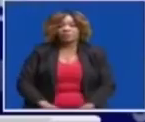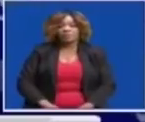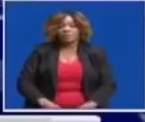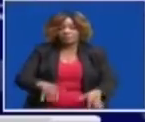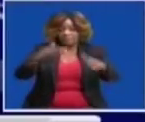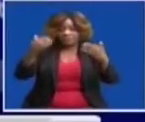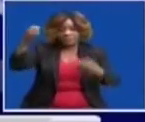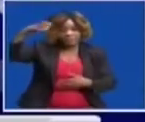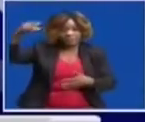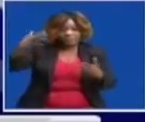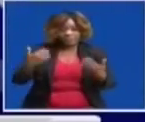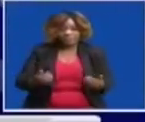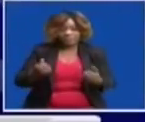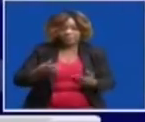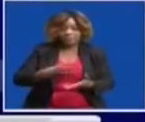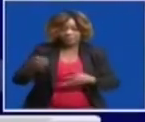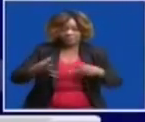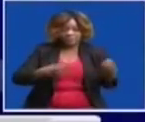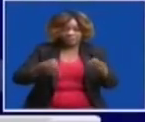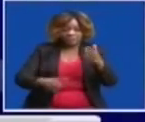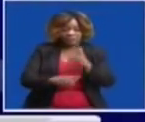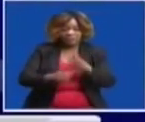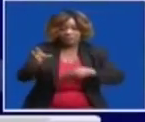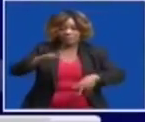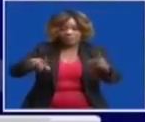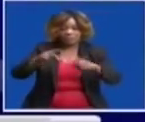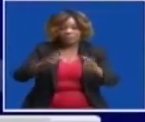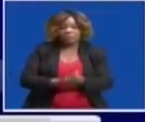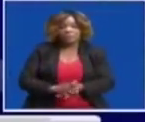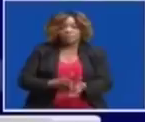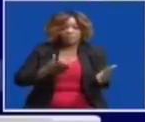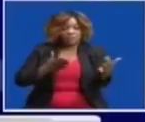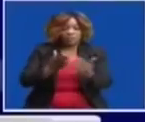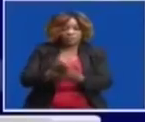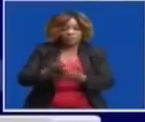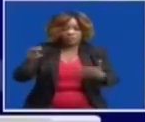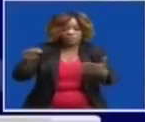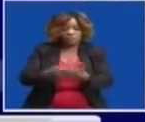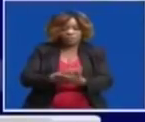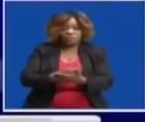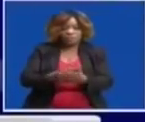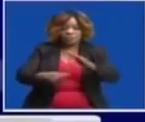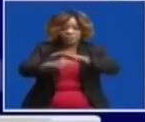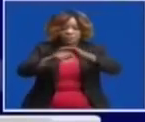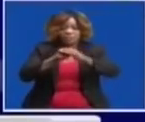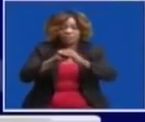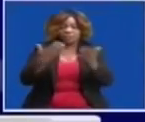Meanwhile, ZESCO has started supplying electricity to Kafue residents through the newly constructed Greenfield substation built at a